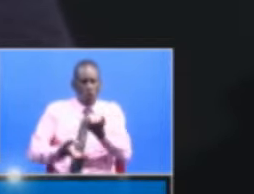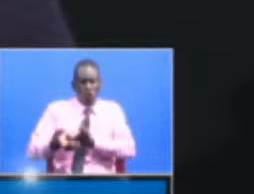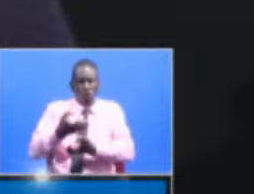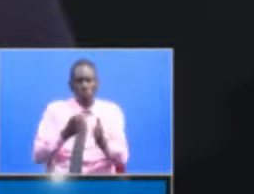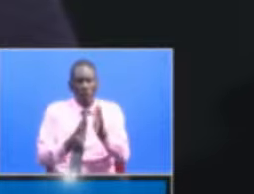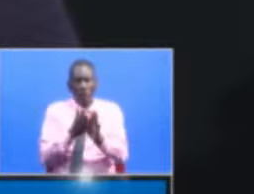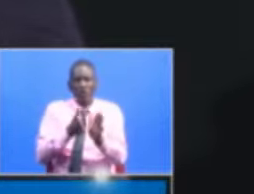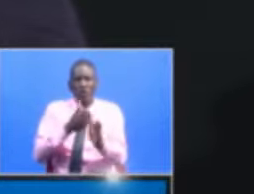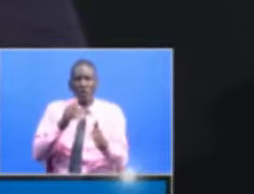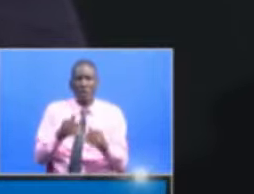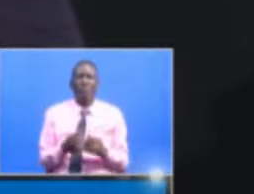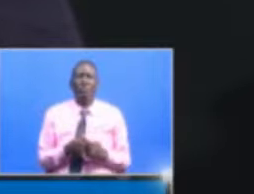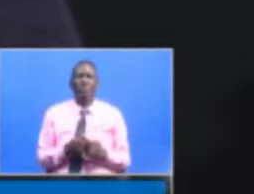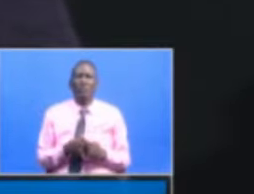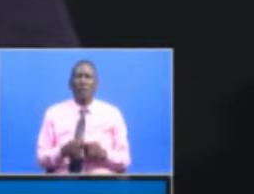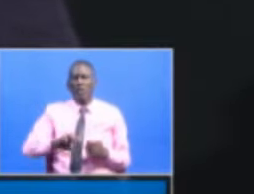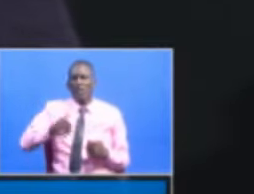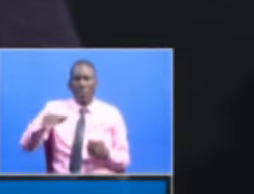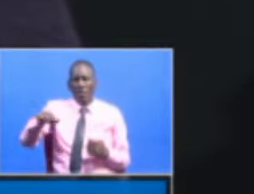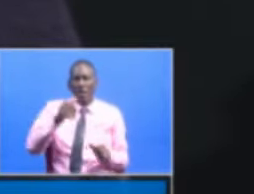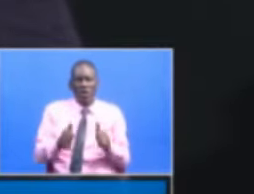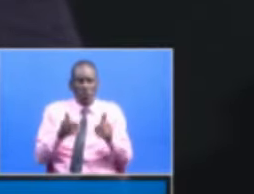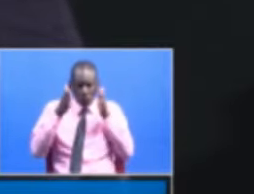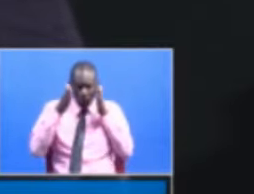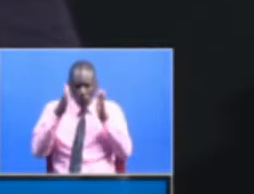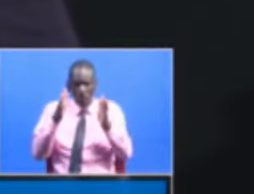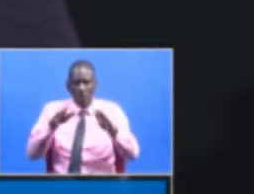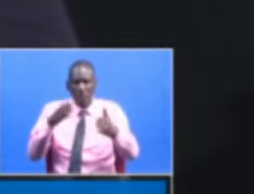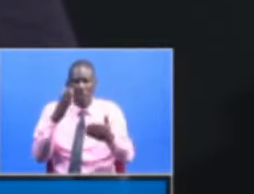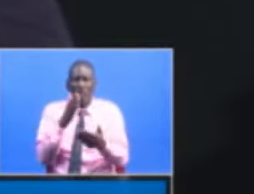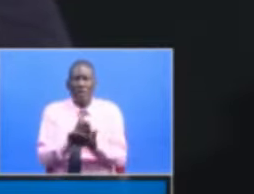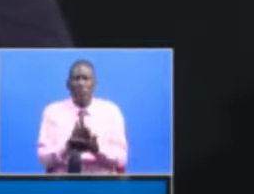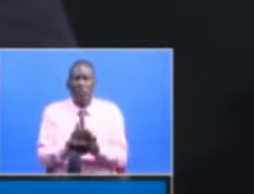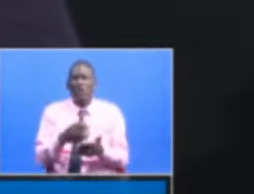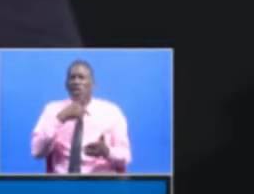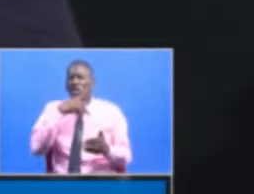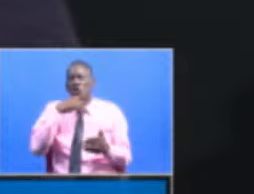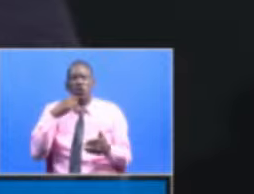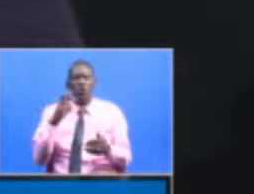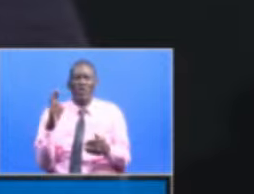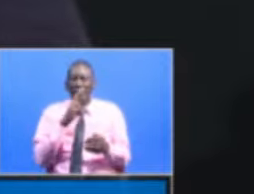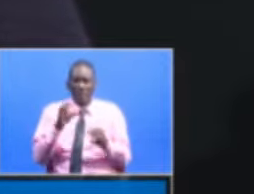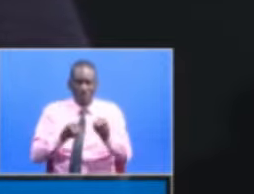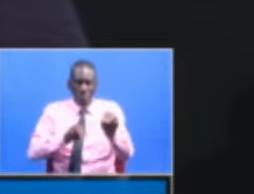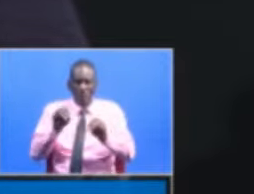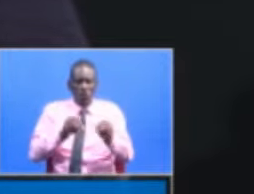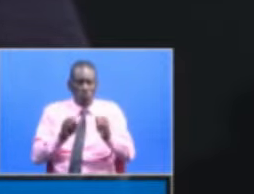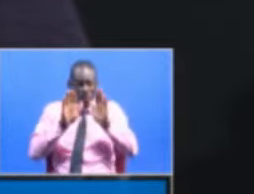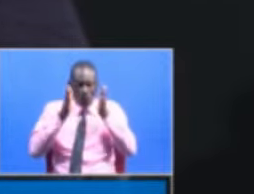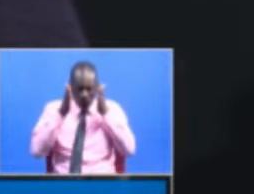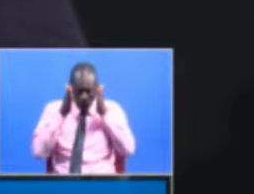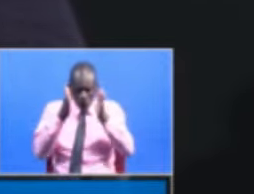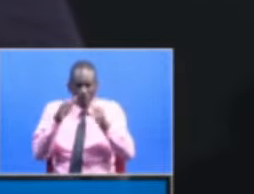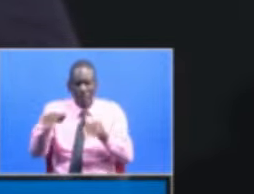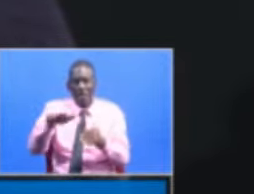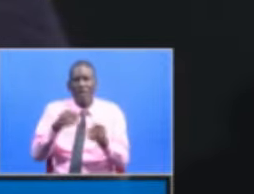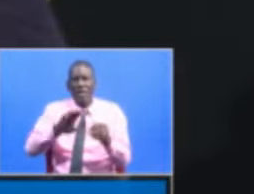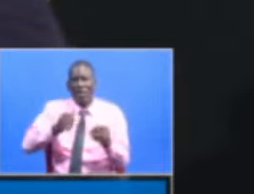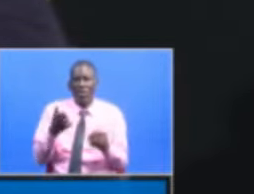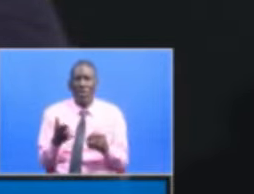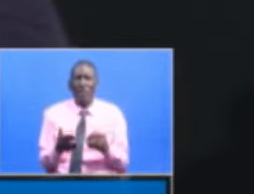become resilient. The other area where we are focusing on is actually drought risk management, which is our core area. Mm. And other one is actually